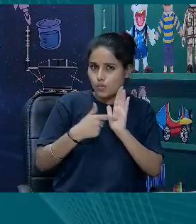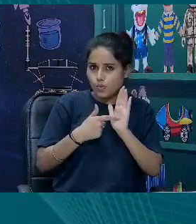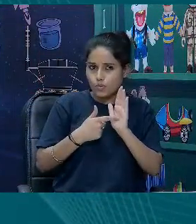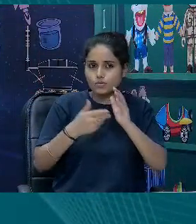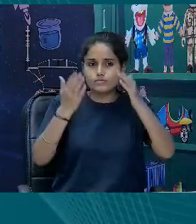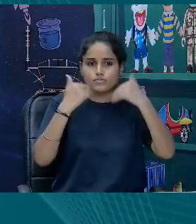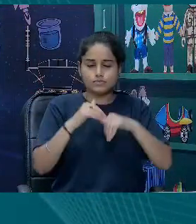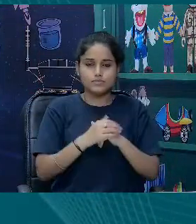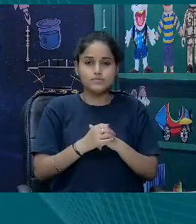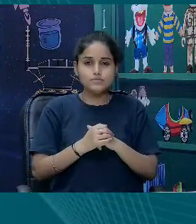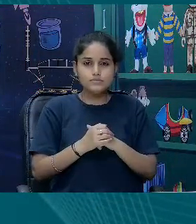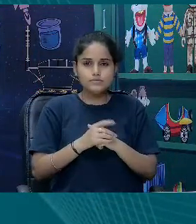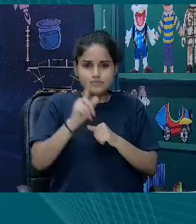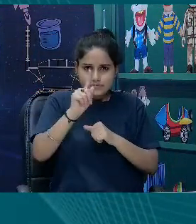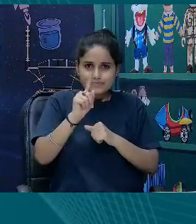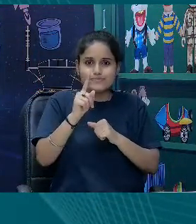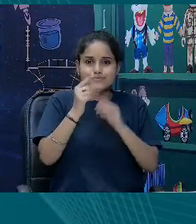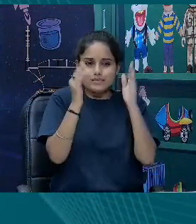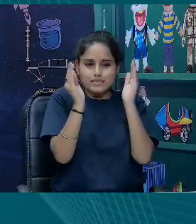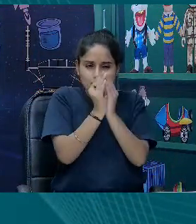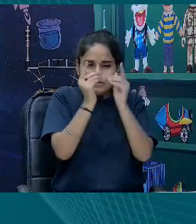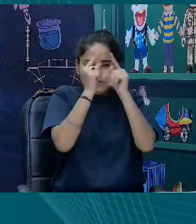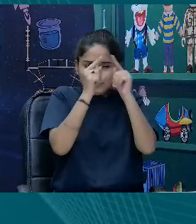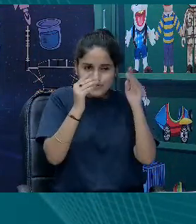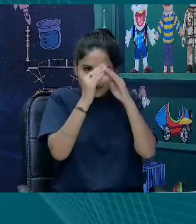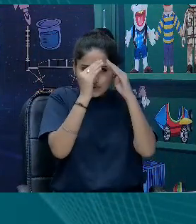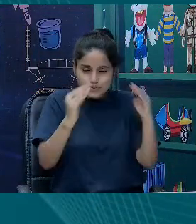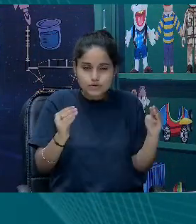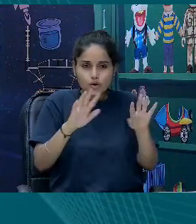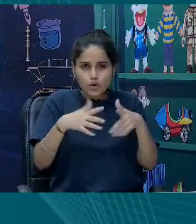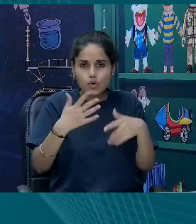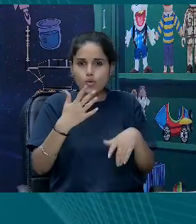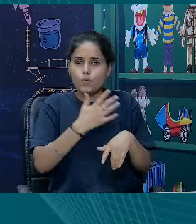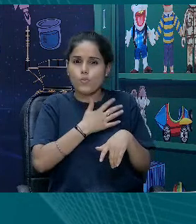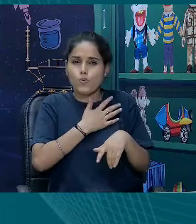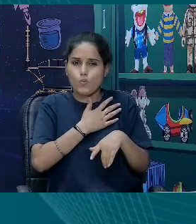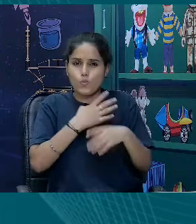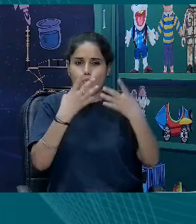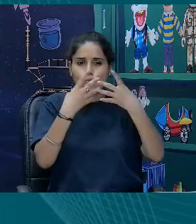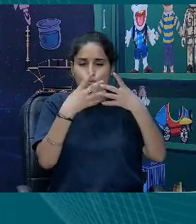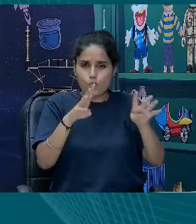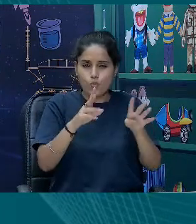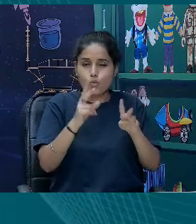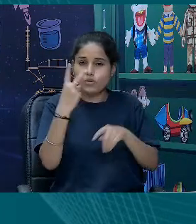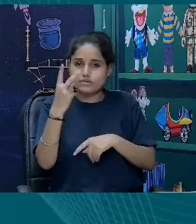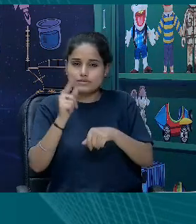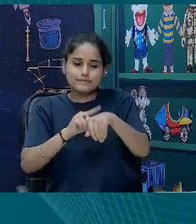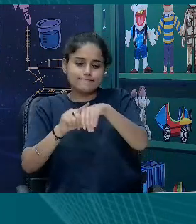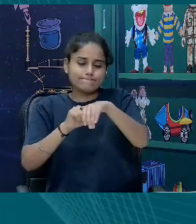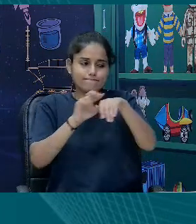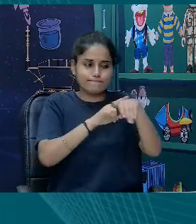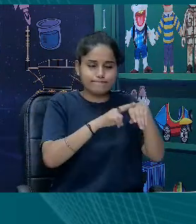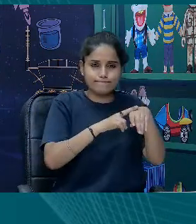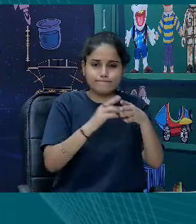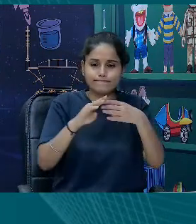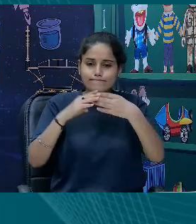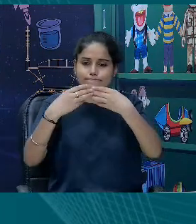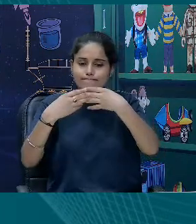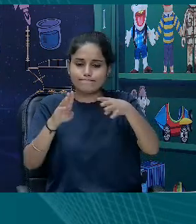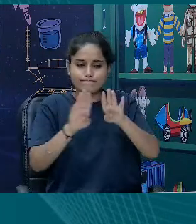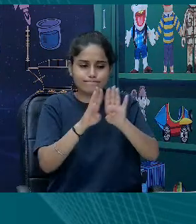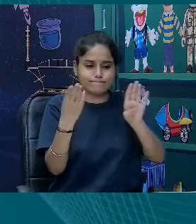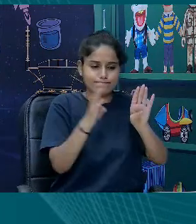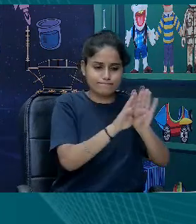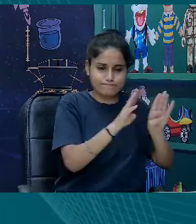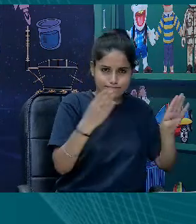draw. One little house with one green door, two brown gates that